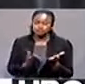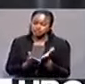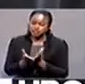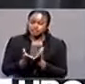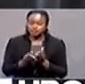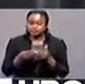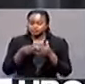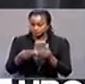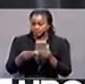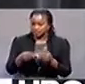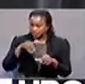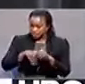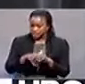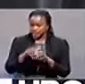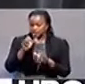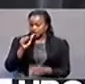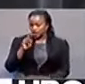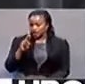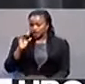His Grace, the Archbishop.